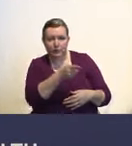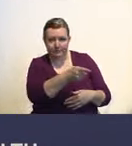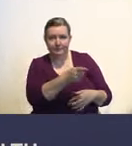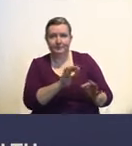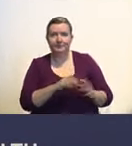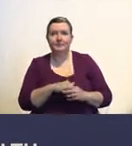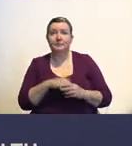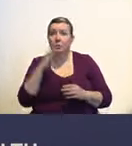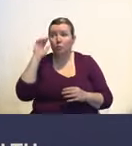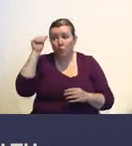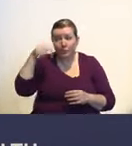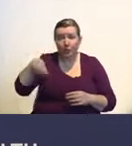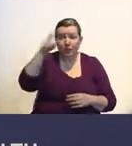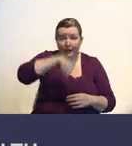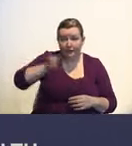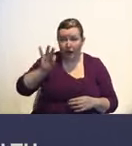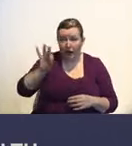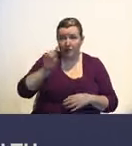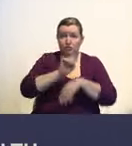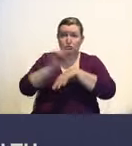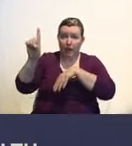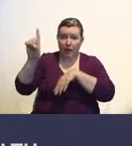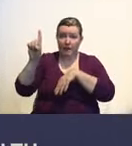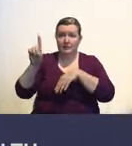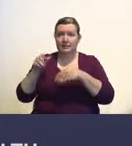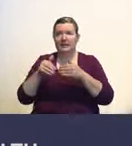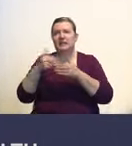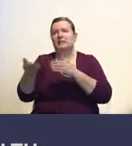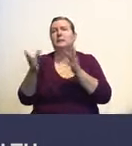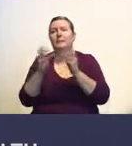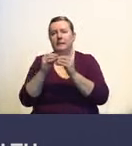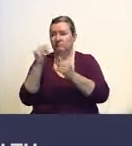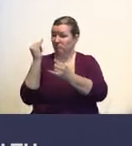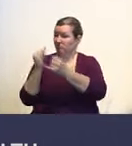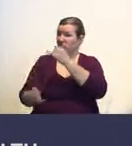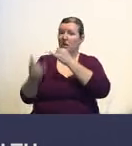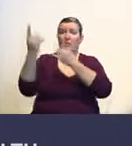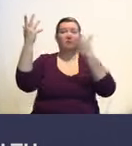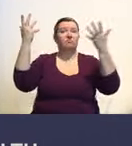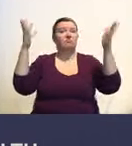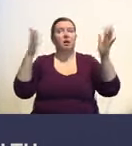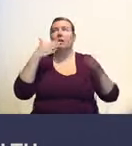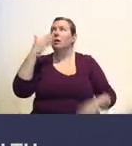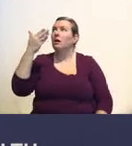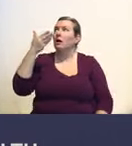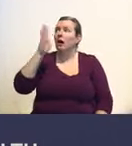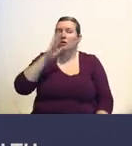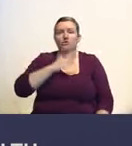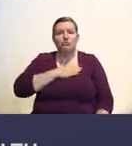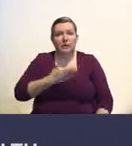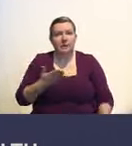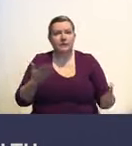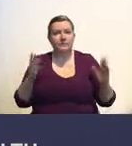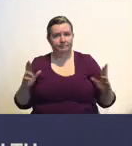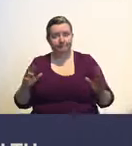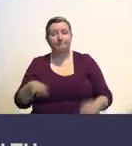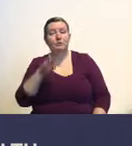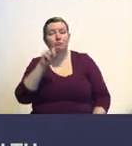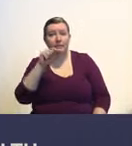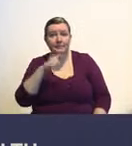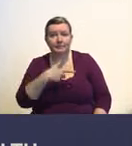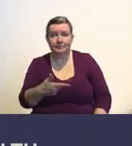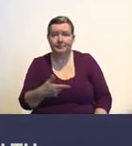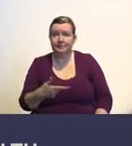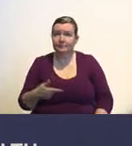1 o'clock, we'll be next up to bat, and that'll be the last one, God willing, for a long time. Brent? So with the